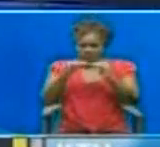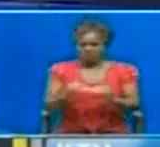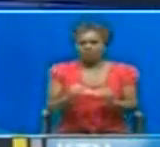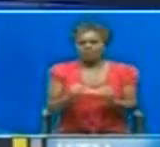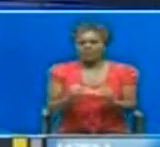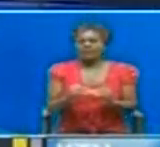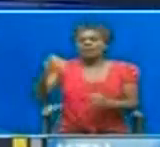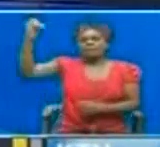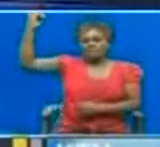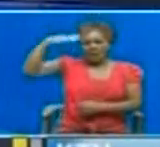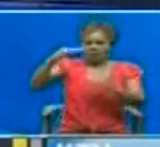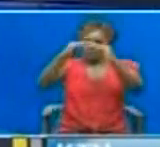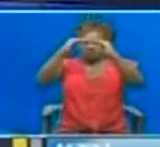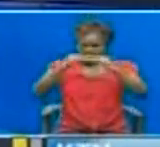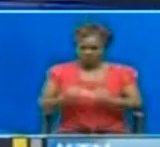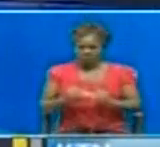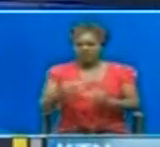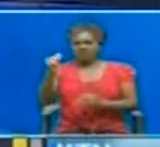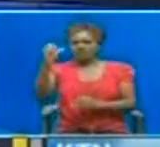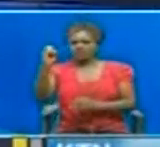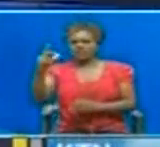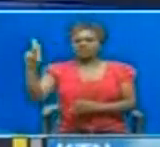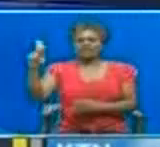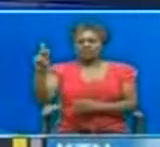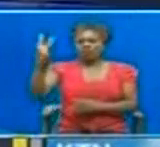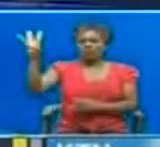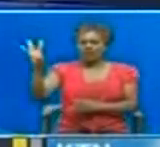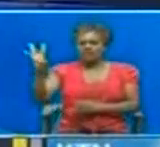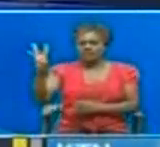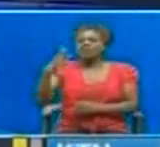drastically. Electricity also coming down for every 50 kilowatt hours,